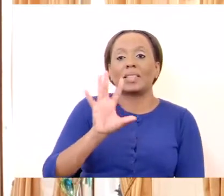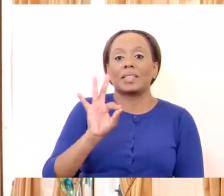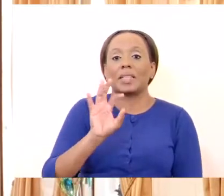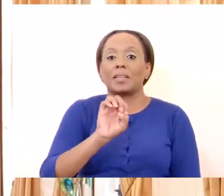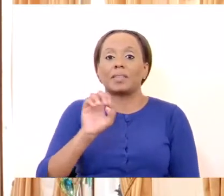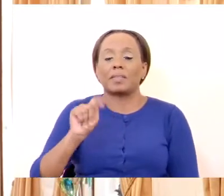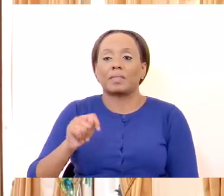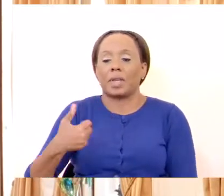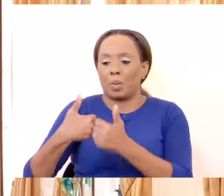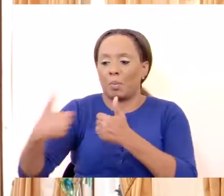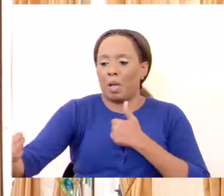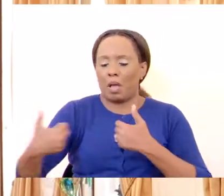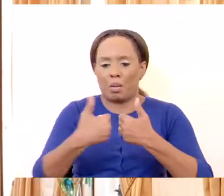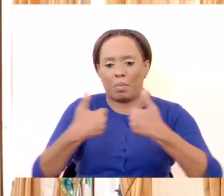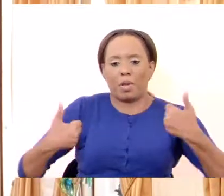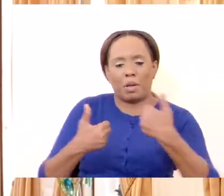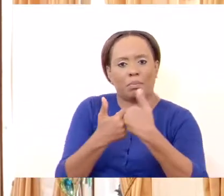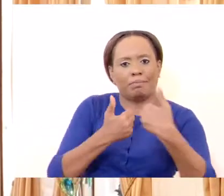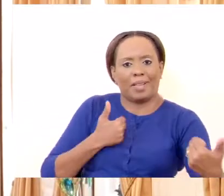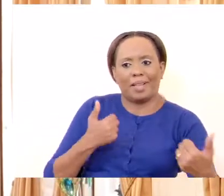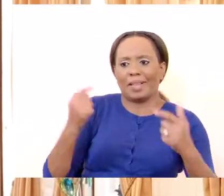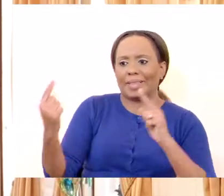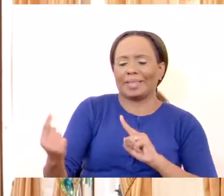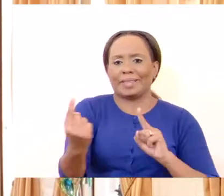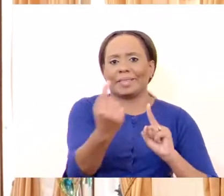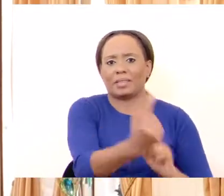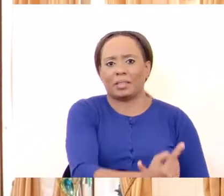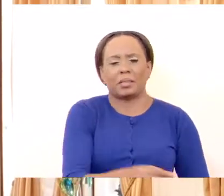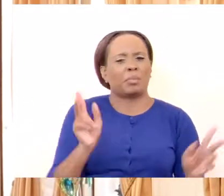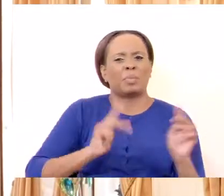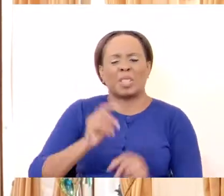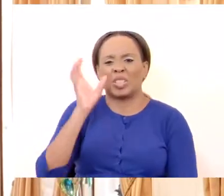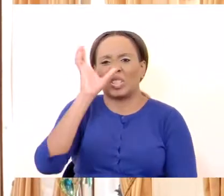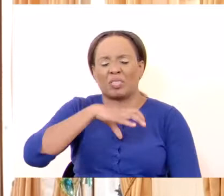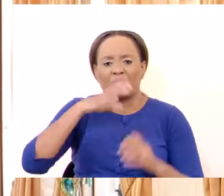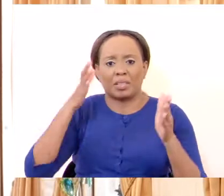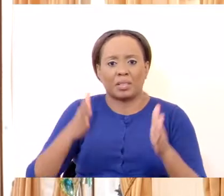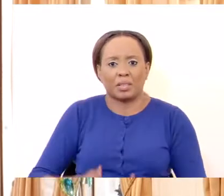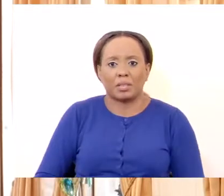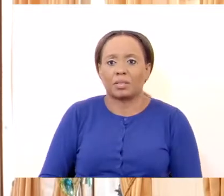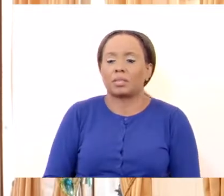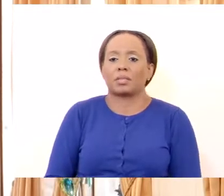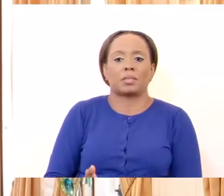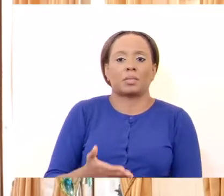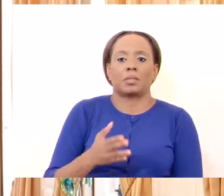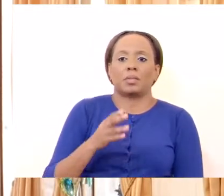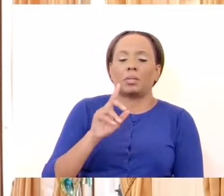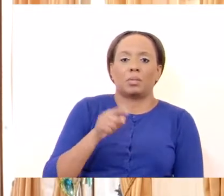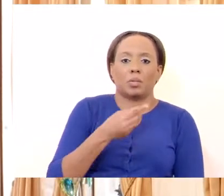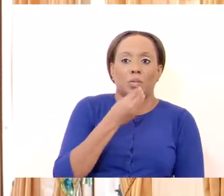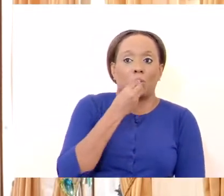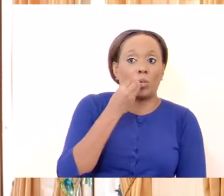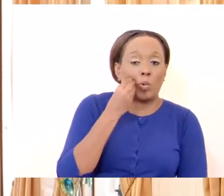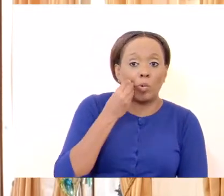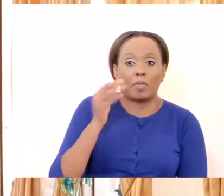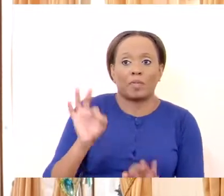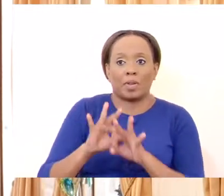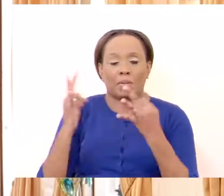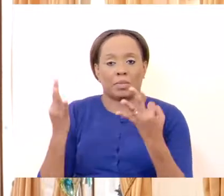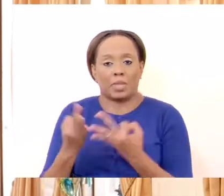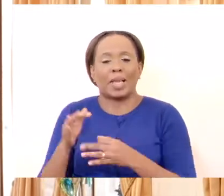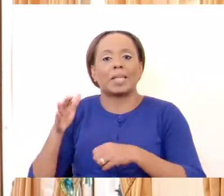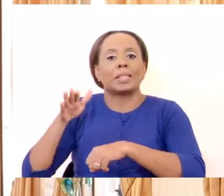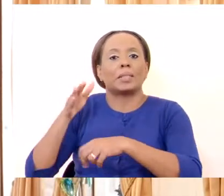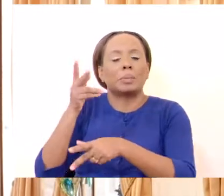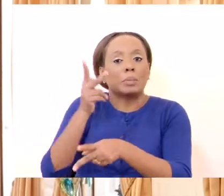away from persons who are strangers within the home and family setting. Exercise